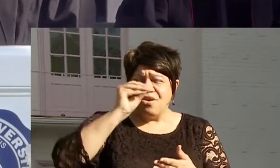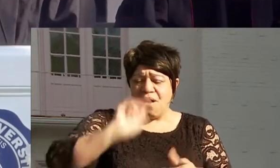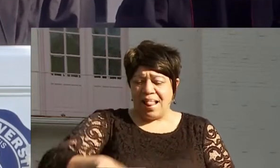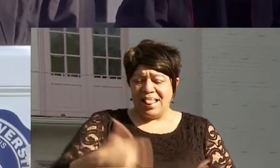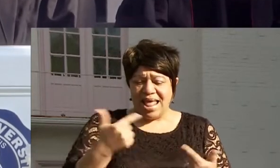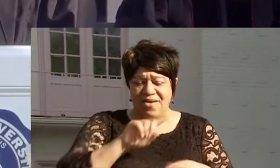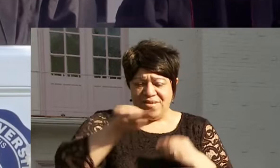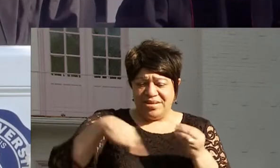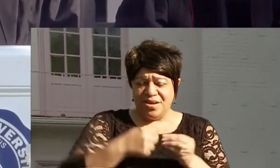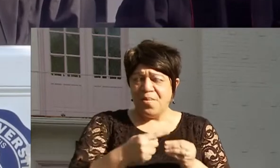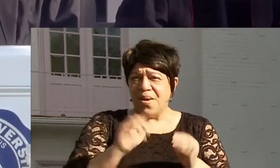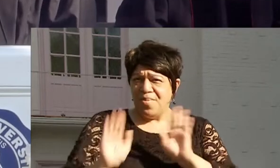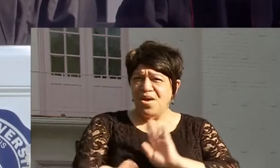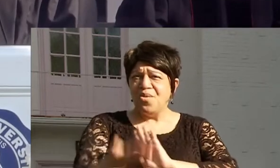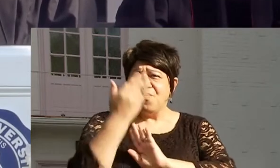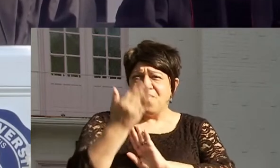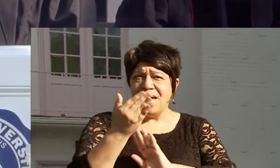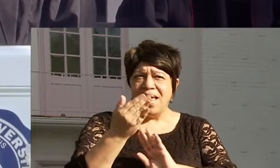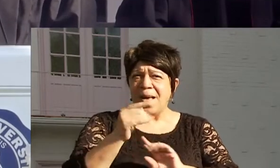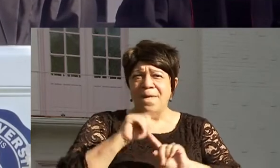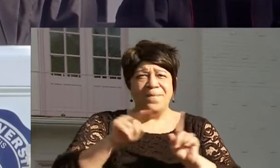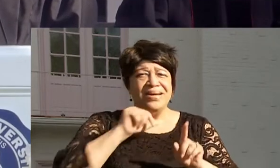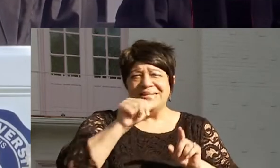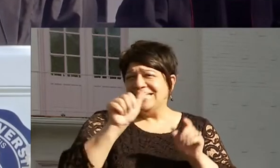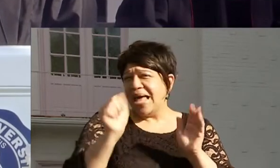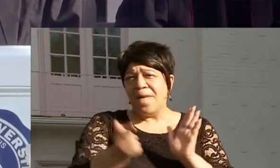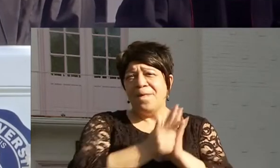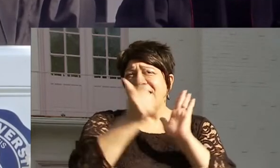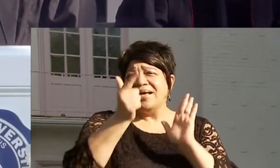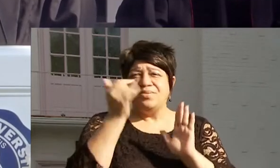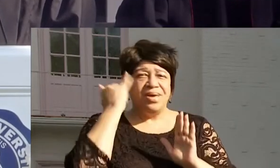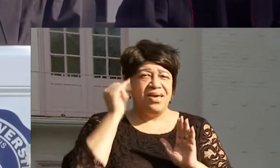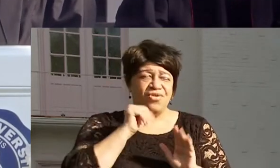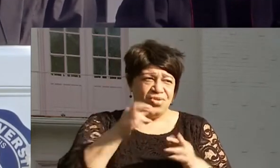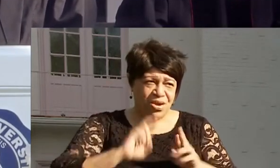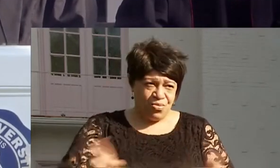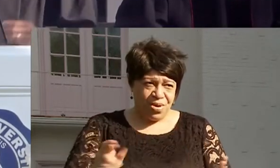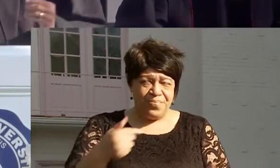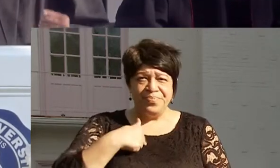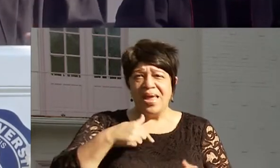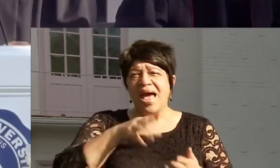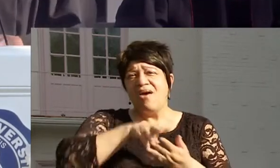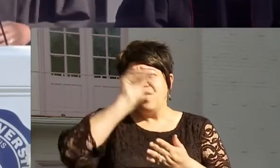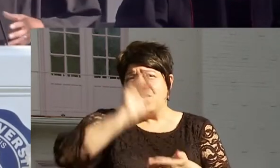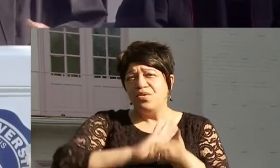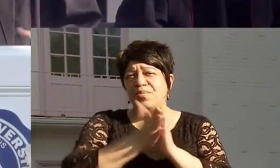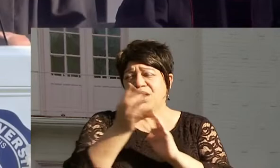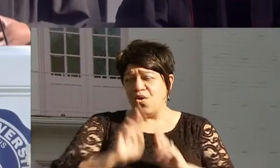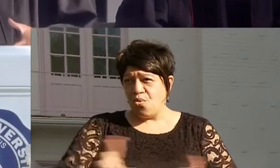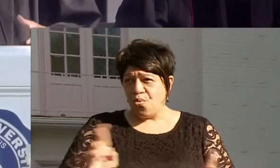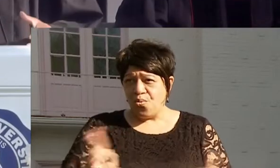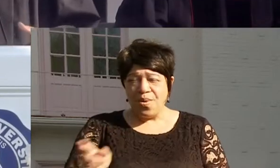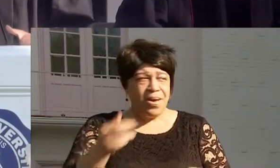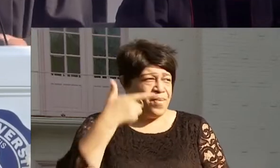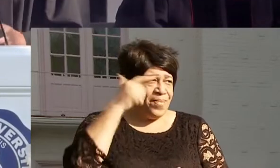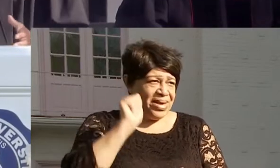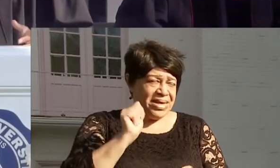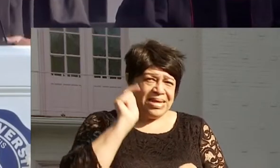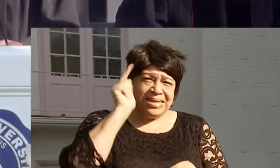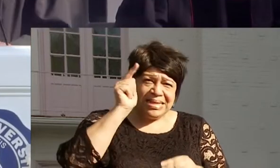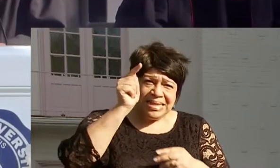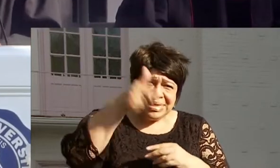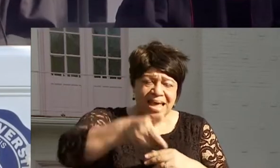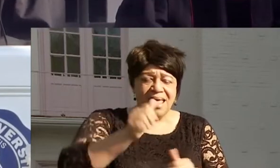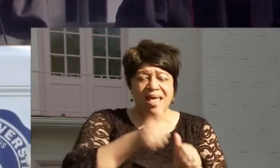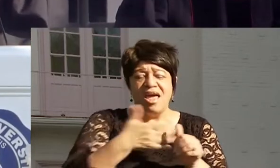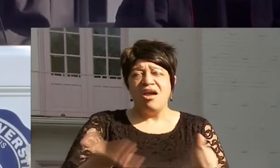is impossible if you're not ready. I learned to be ready for whatever because eventually everything changes. Now, I'll give